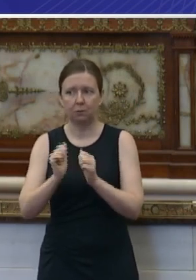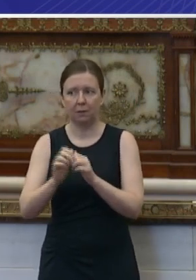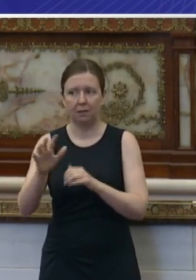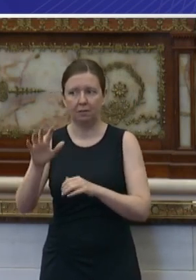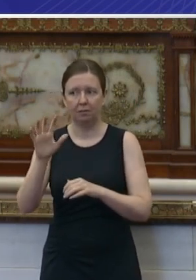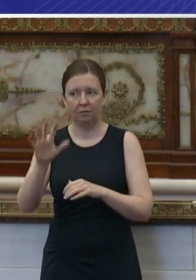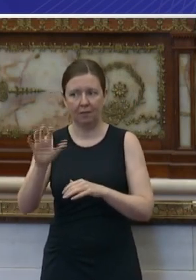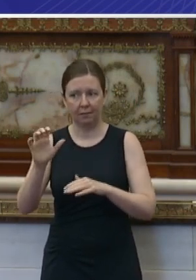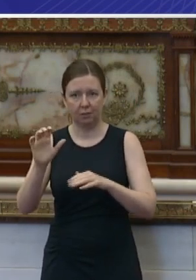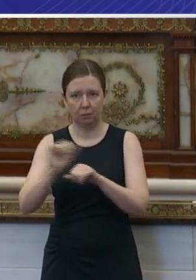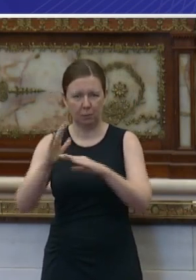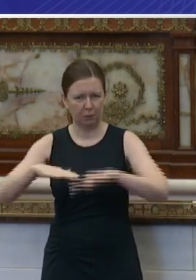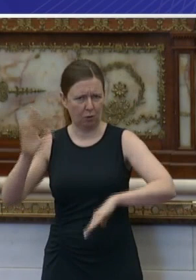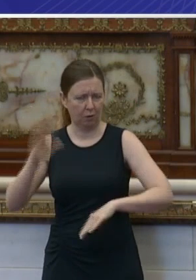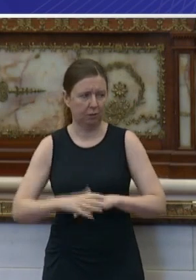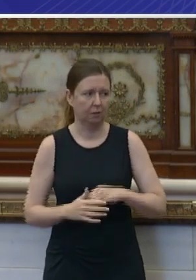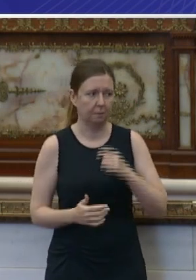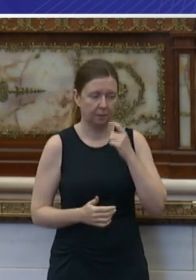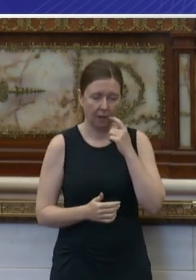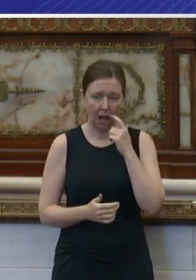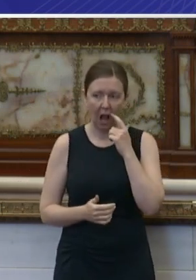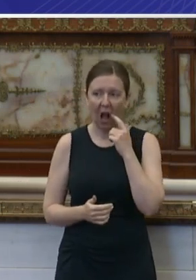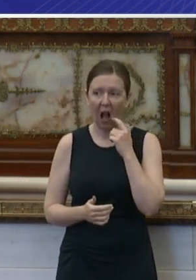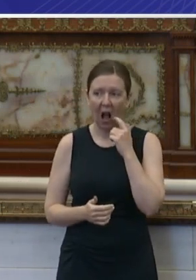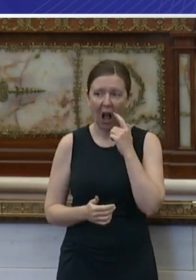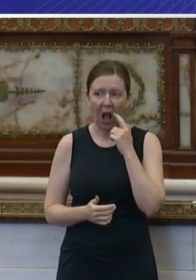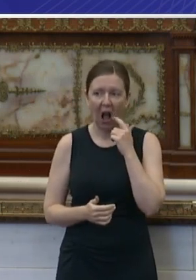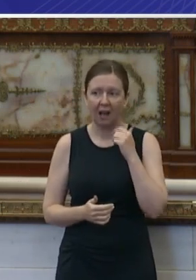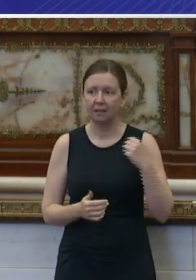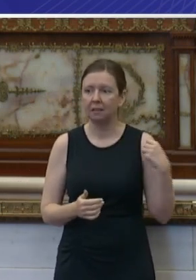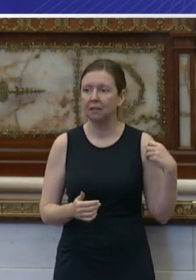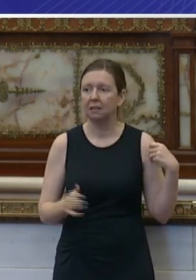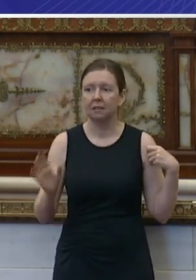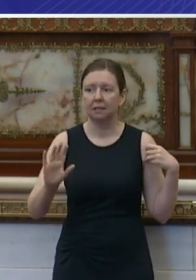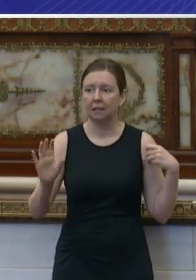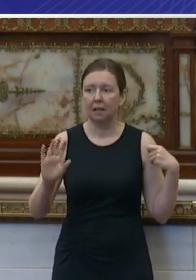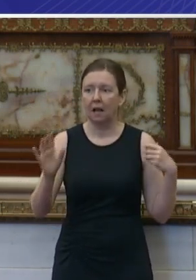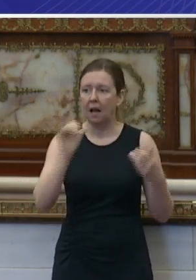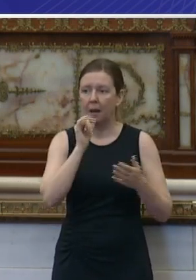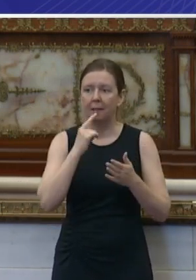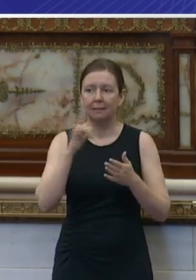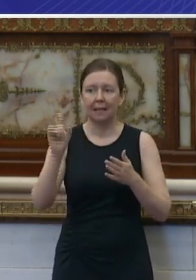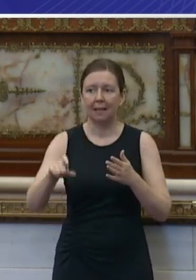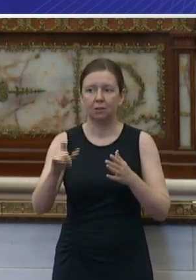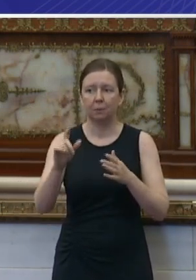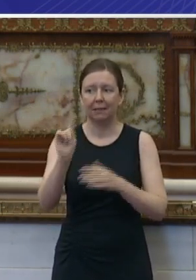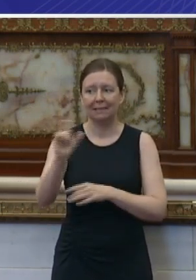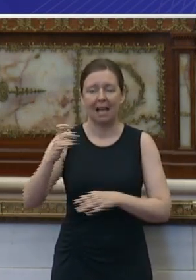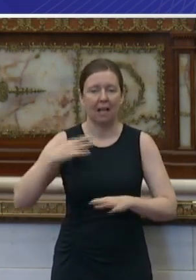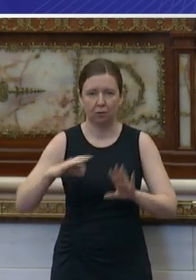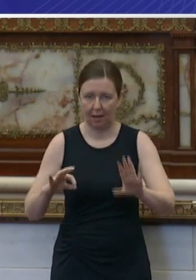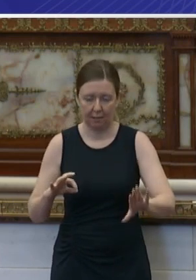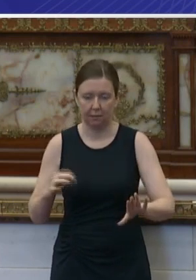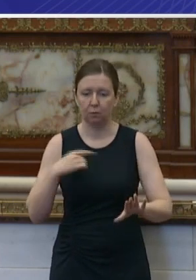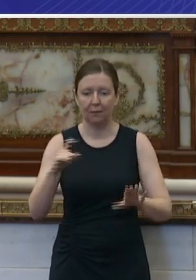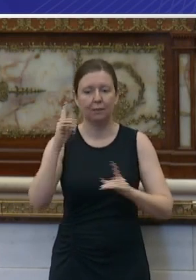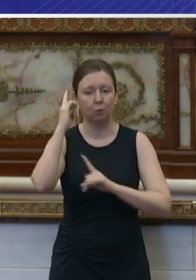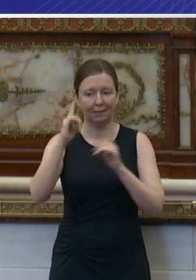500 employees or larger. I'm not necessarily saying it has to be tax credits. I think that we need to